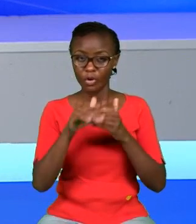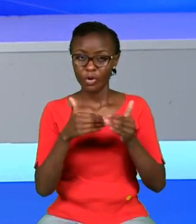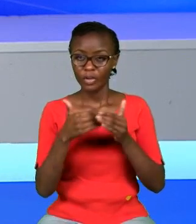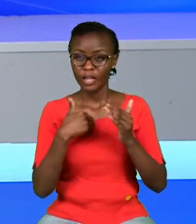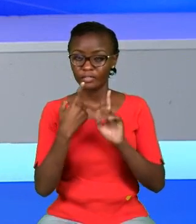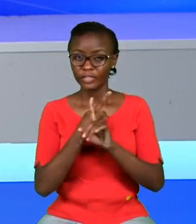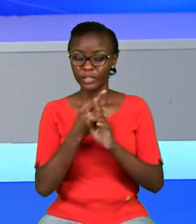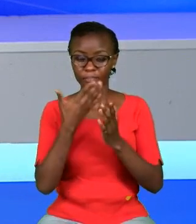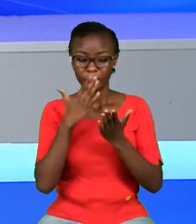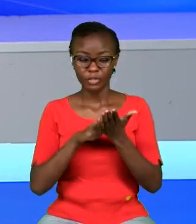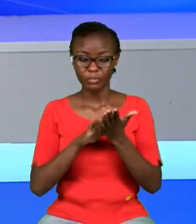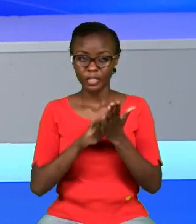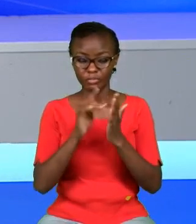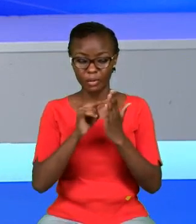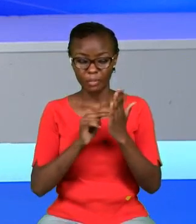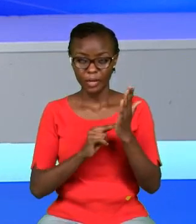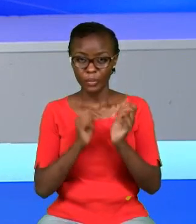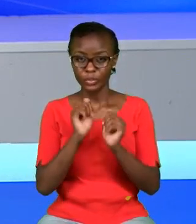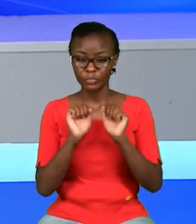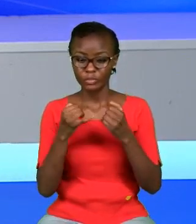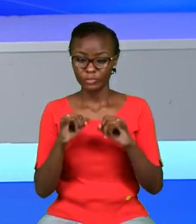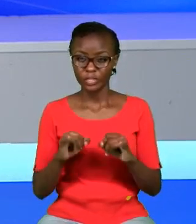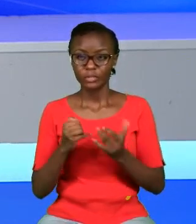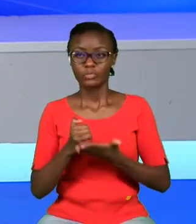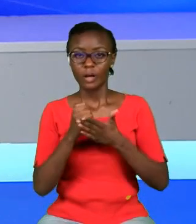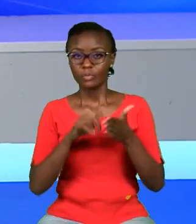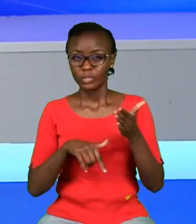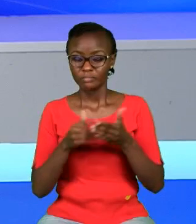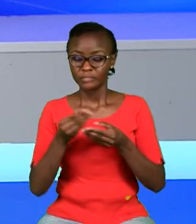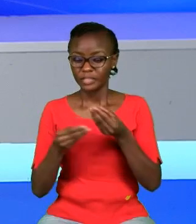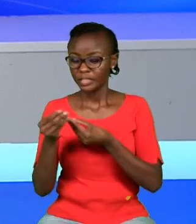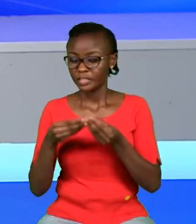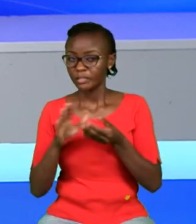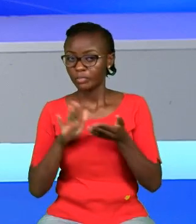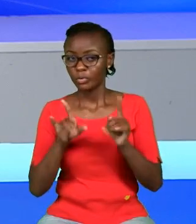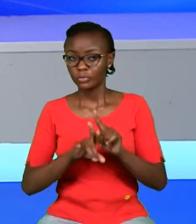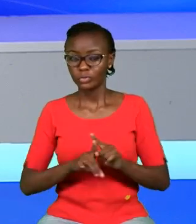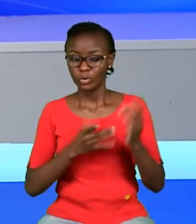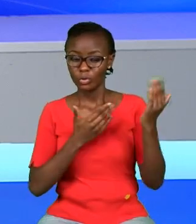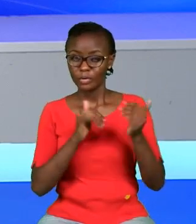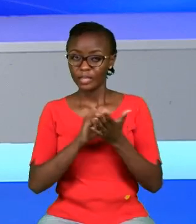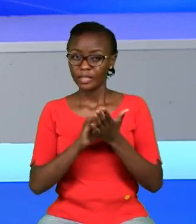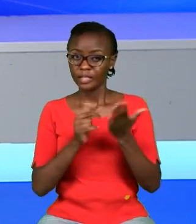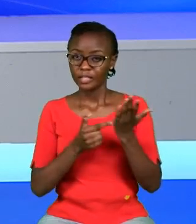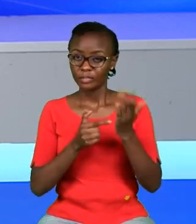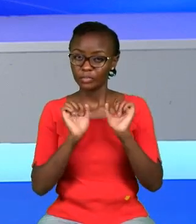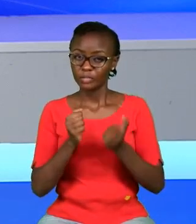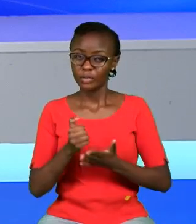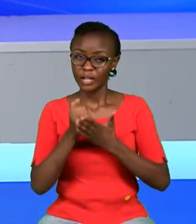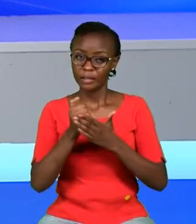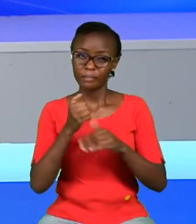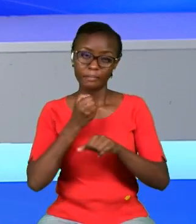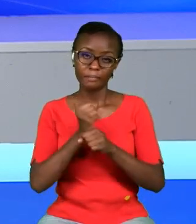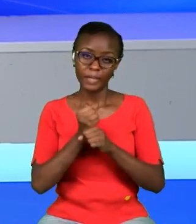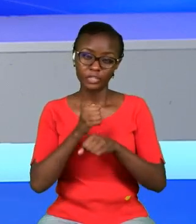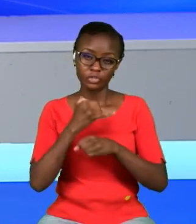of recommendations to be implemented to support cross-border trade. The leaders are optimistic that the digital sector can create millions of jobs to support